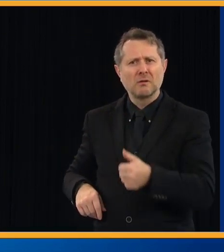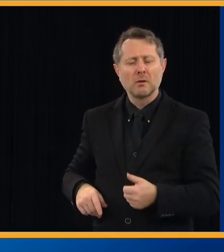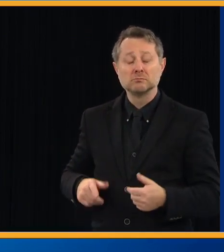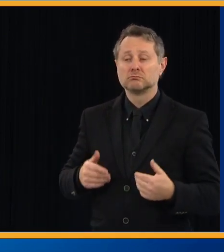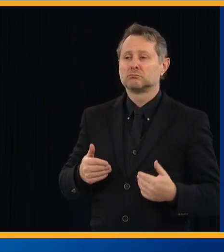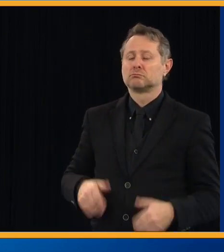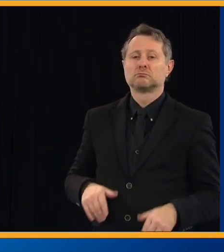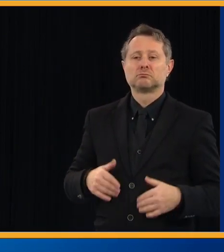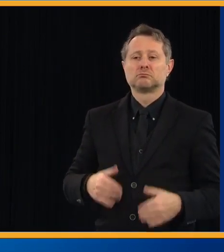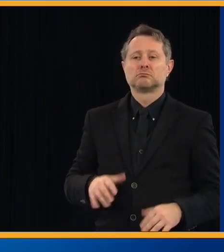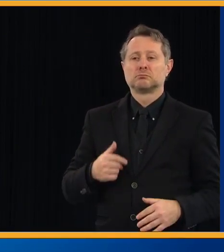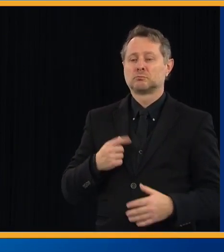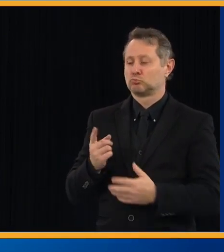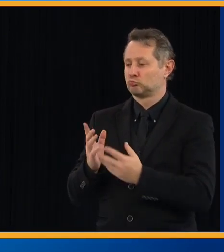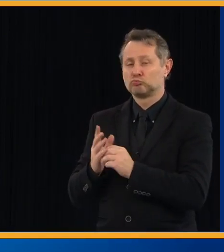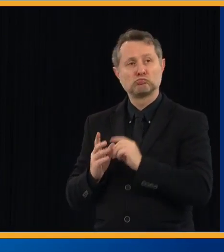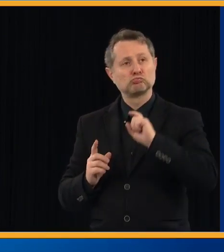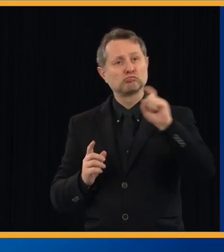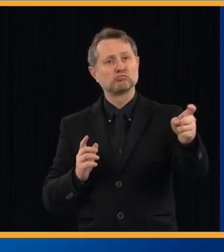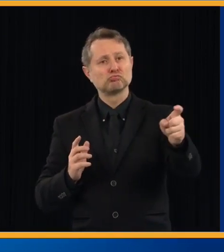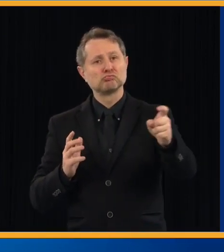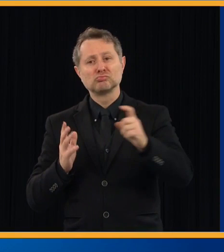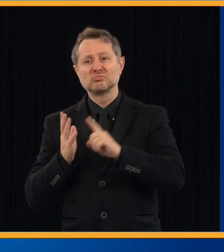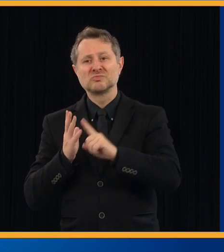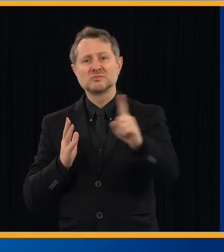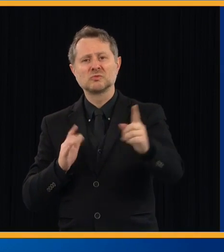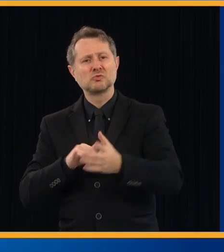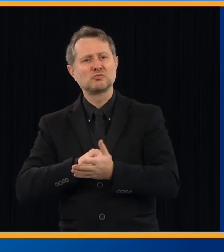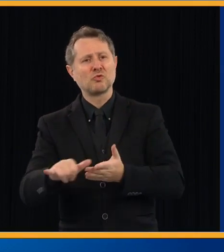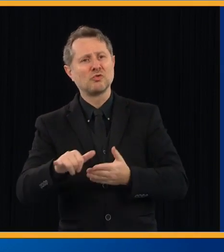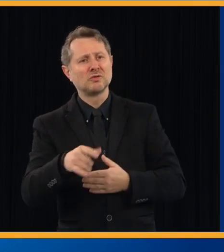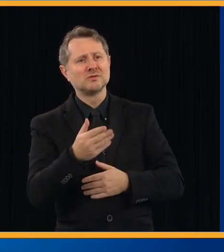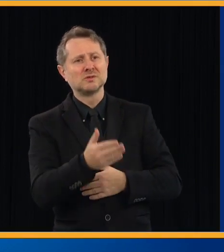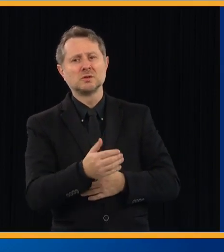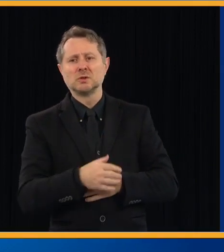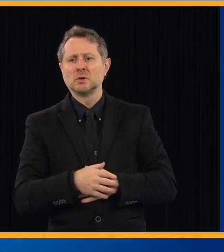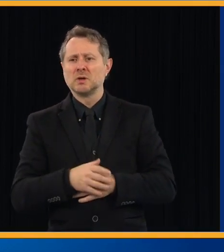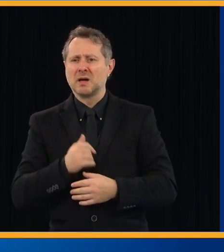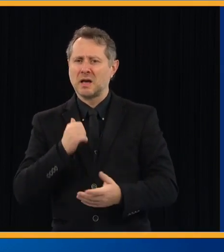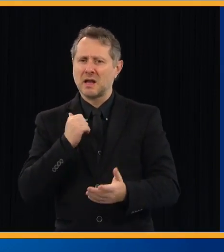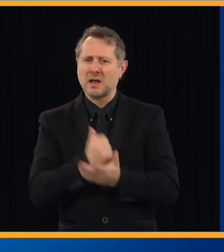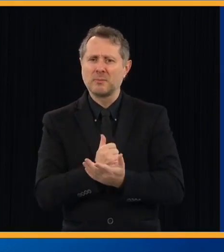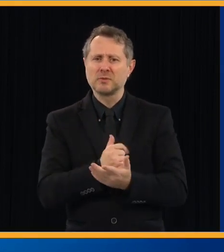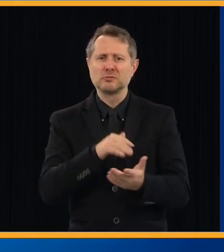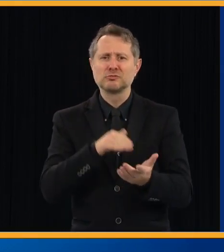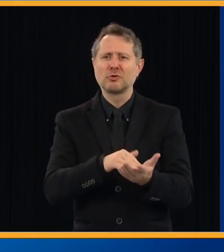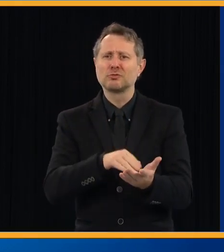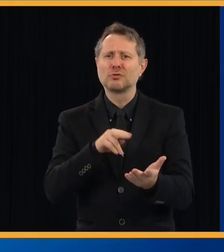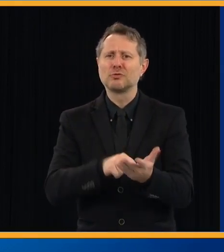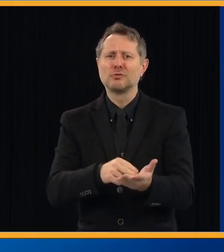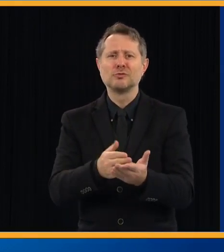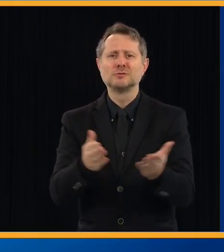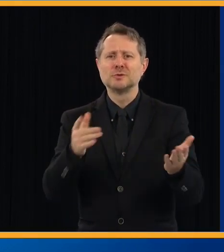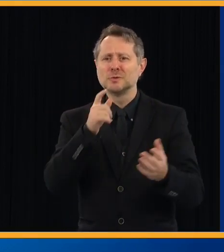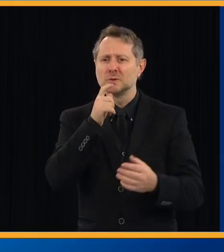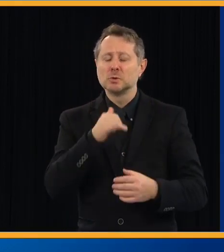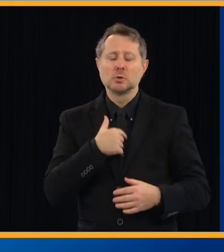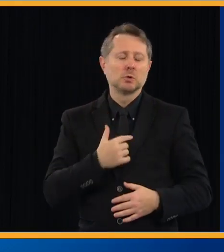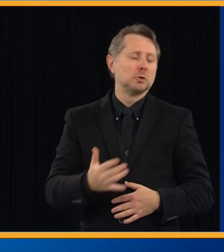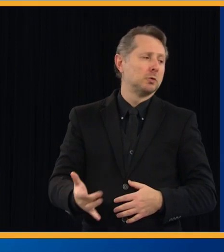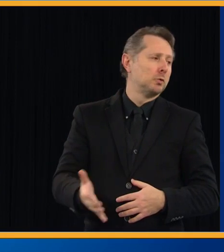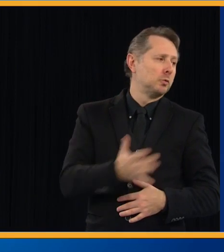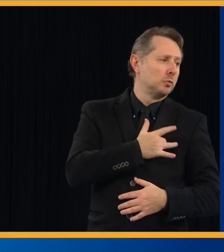send 1 mask to New York to help a nurse or a doctor. How beautiful. is